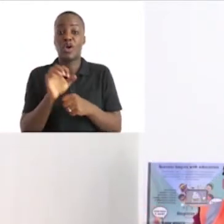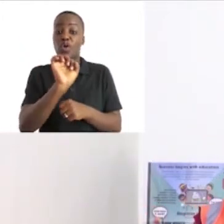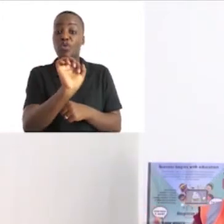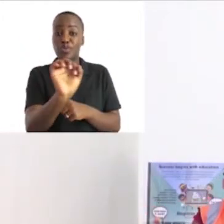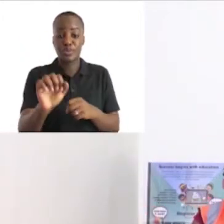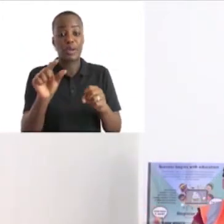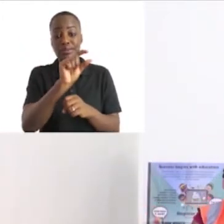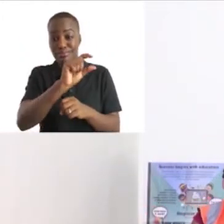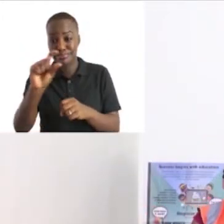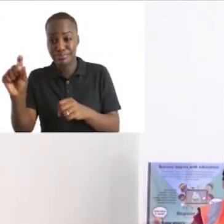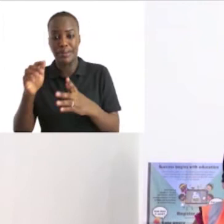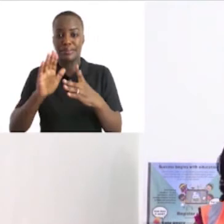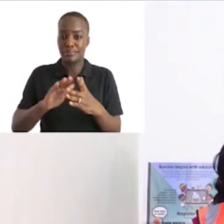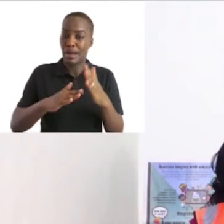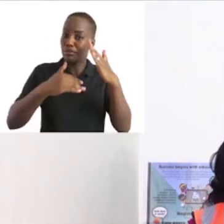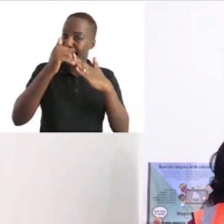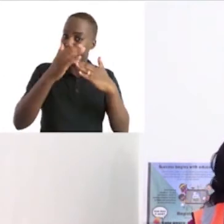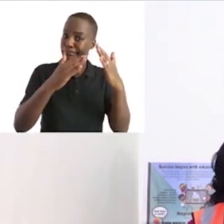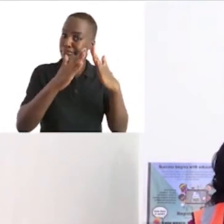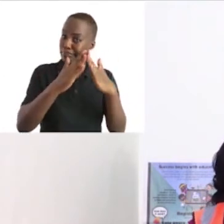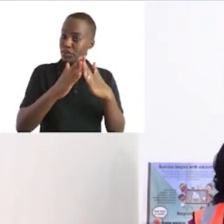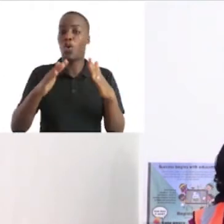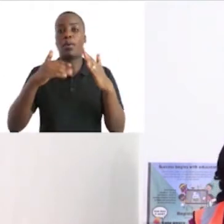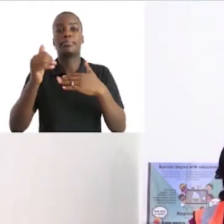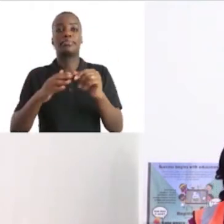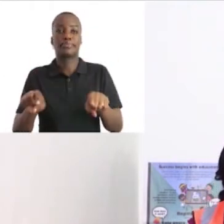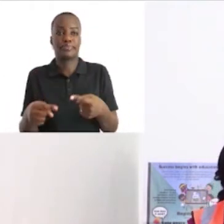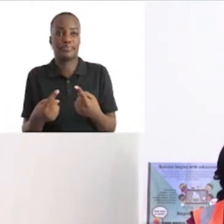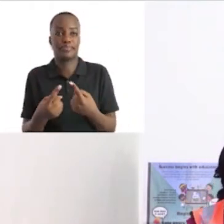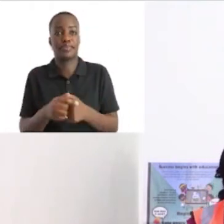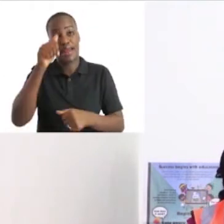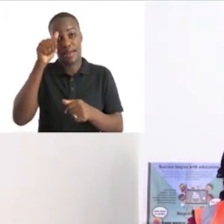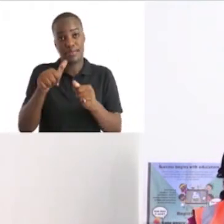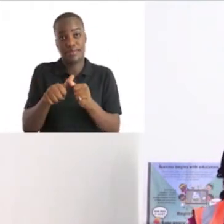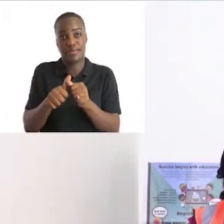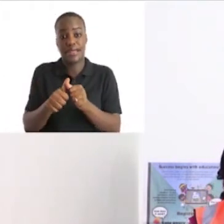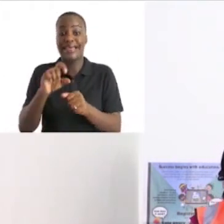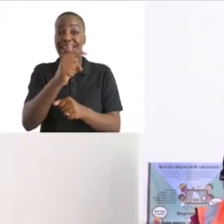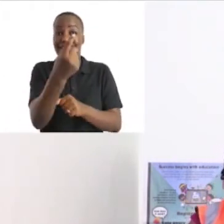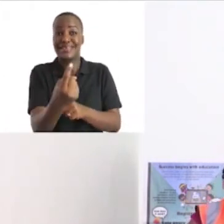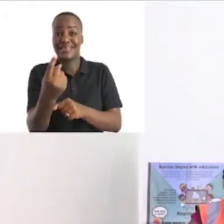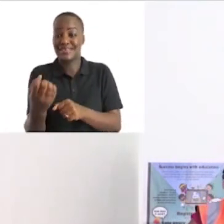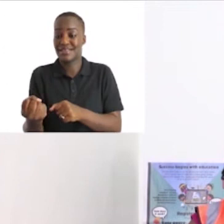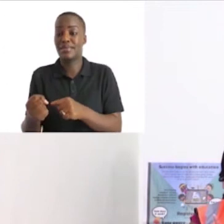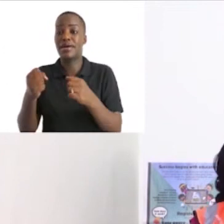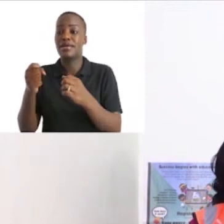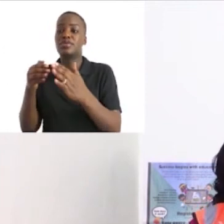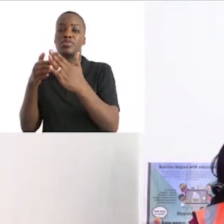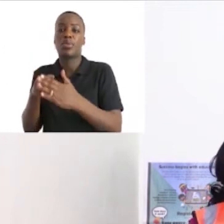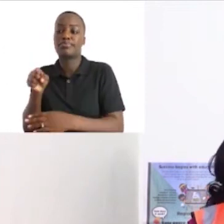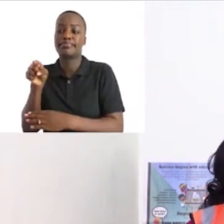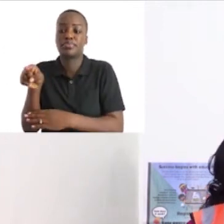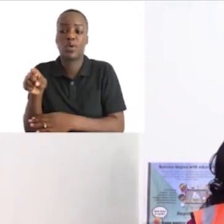sentences must either be about building or building materials. And remember, every sentence must end with a full stop